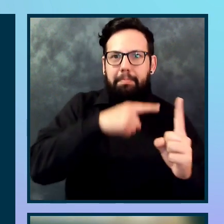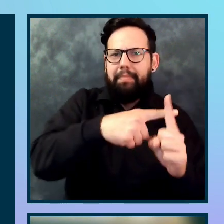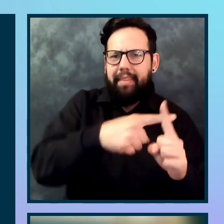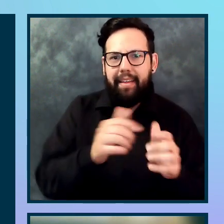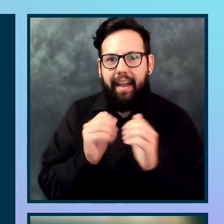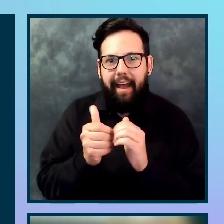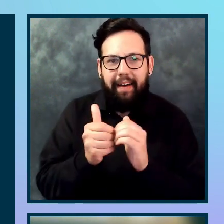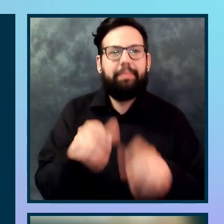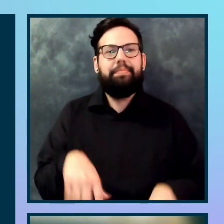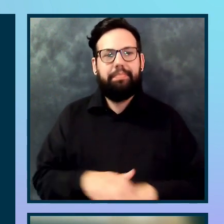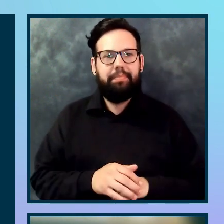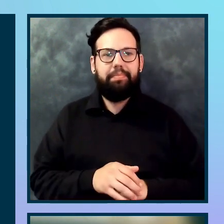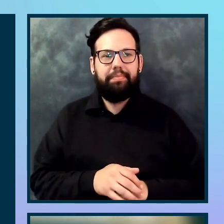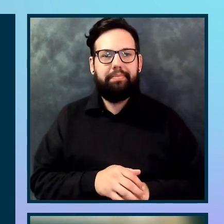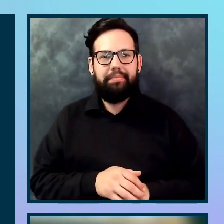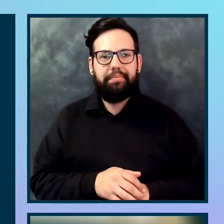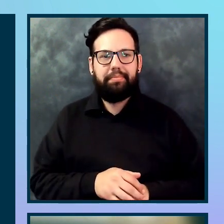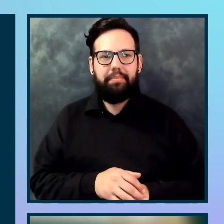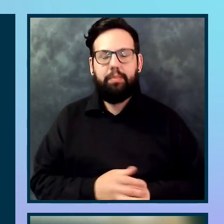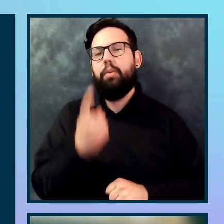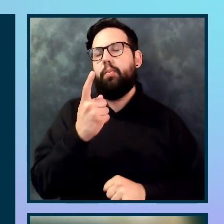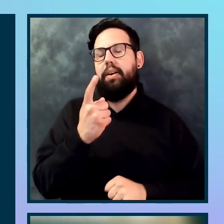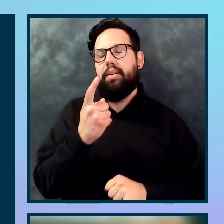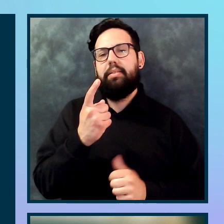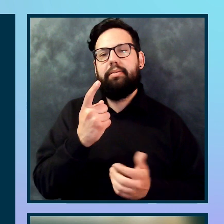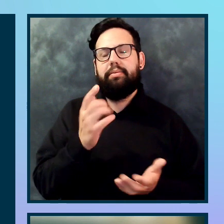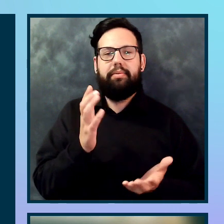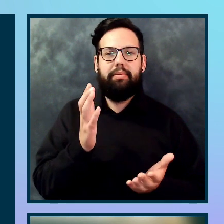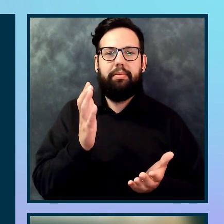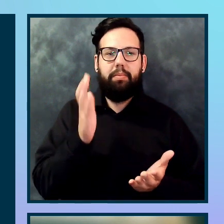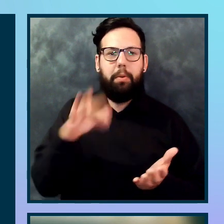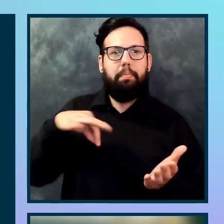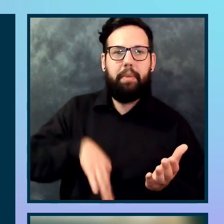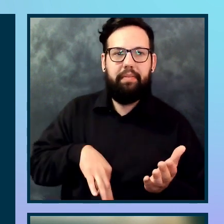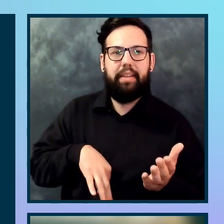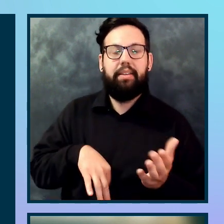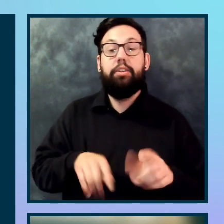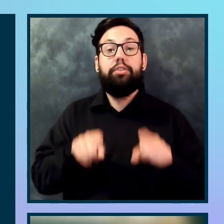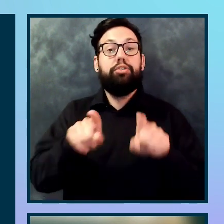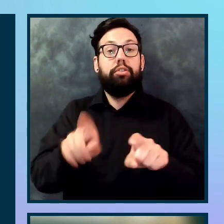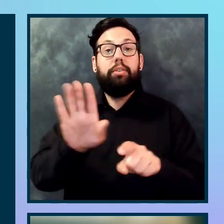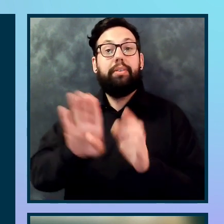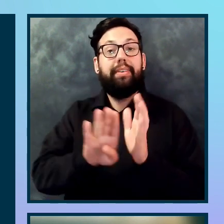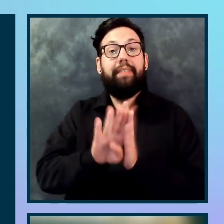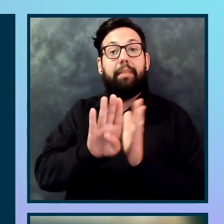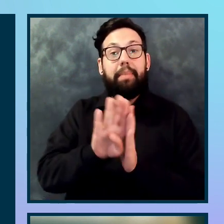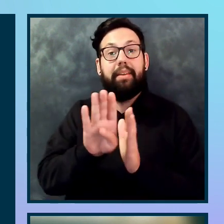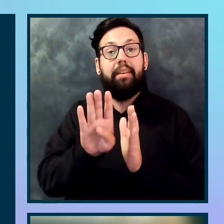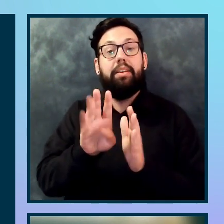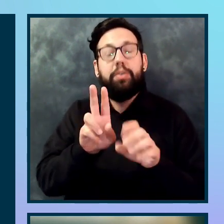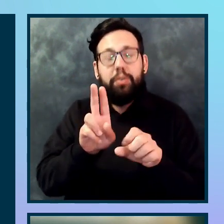So one thing that can be very helpful, especially when you're in your development cycle, is really making use out of that accessibility